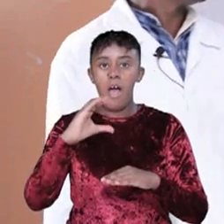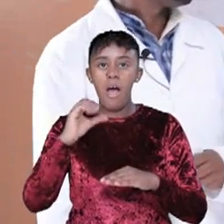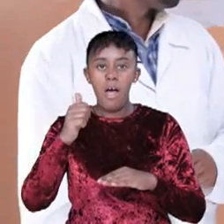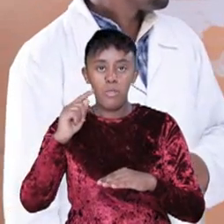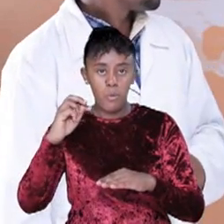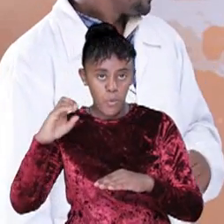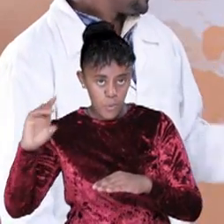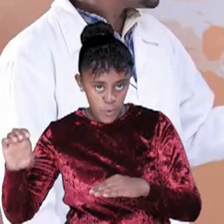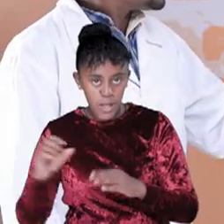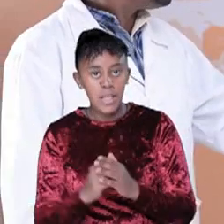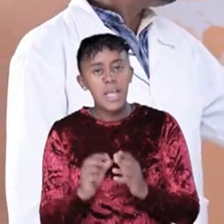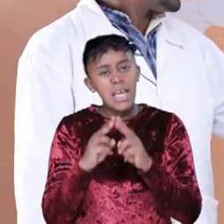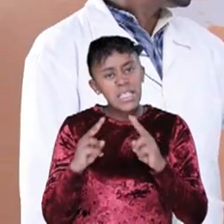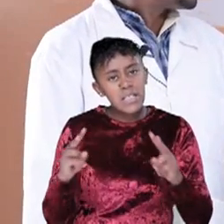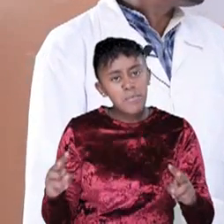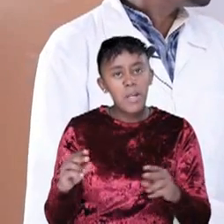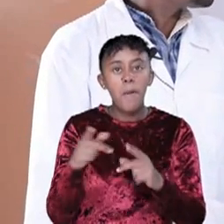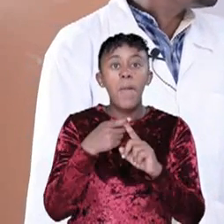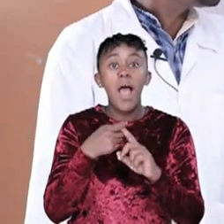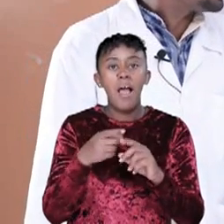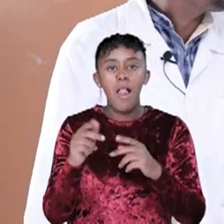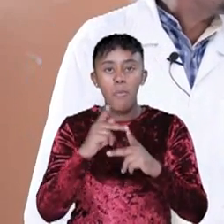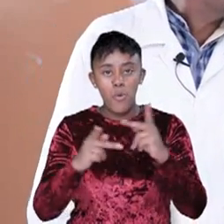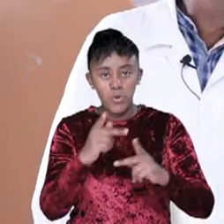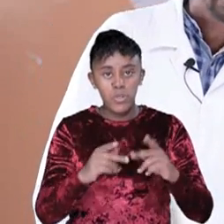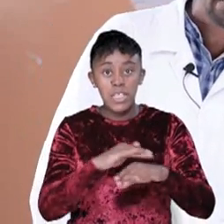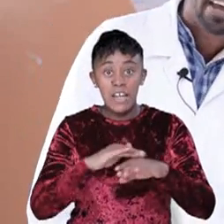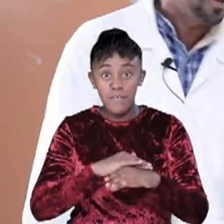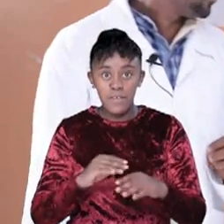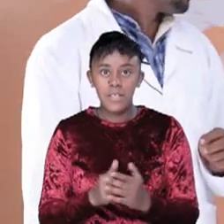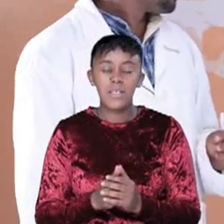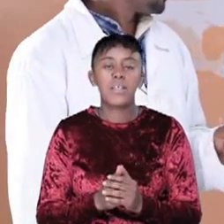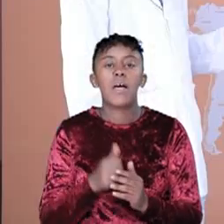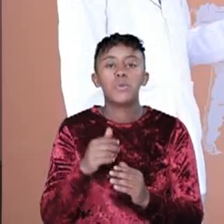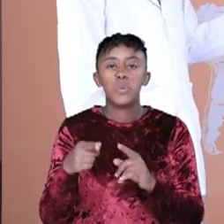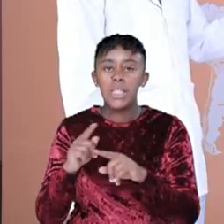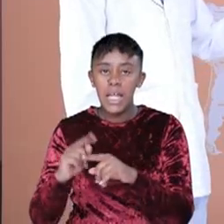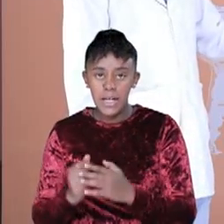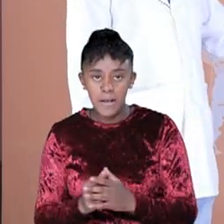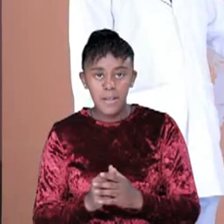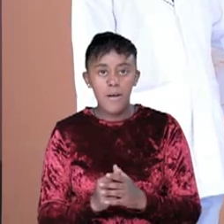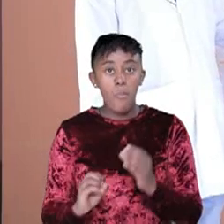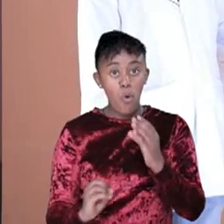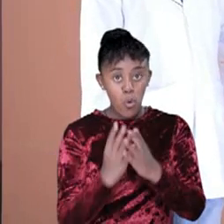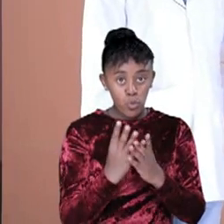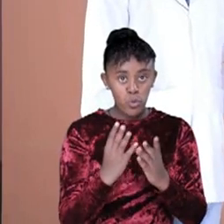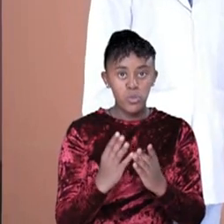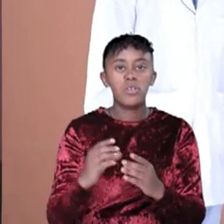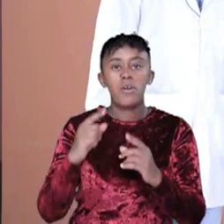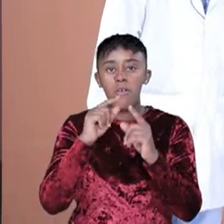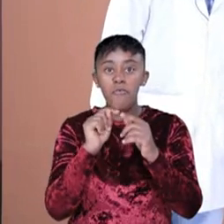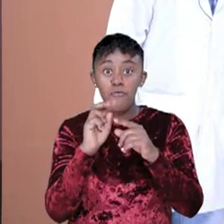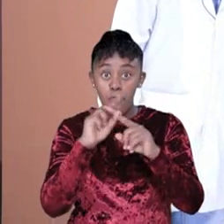cathode. Extremely mechanical process on the surface at which it fell. Produce fluorescence